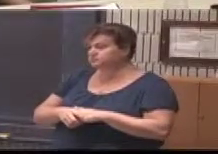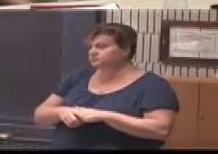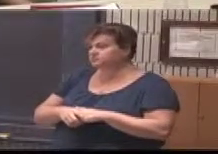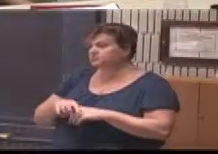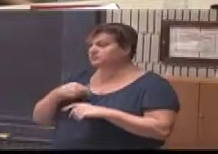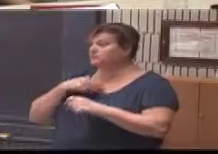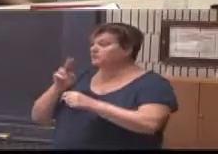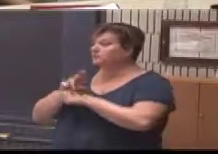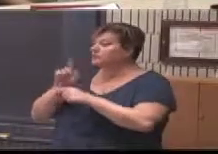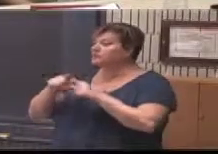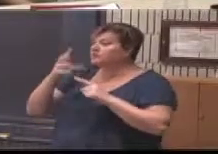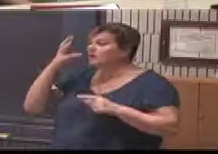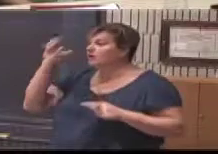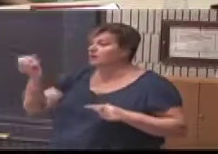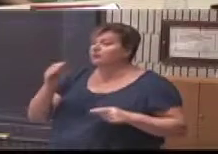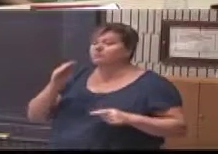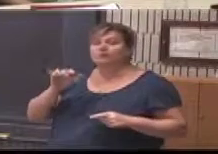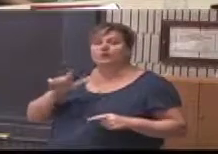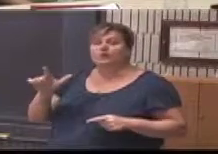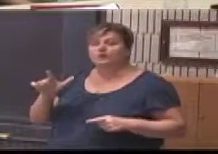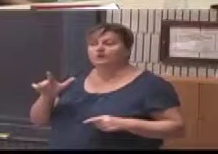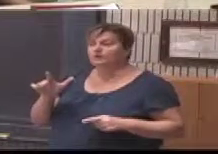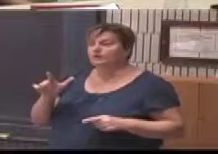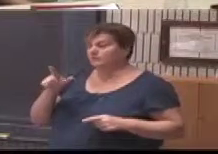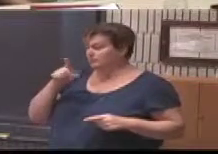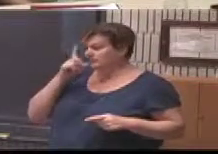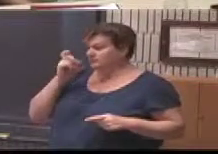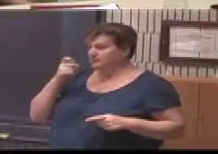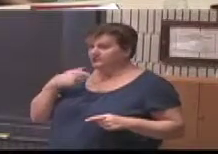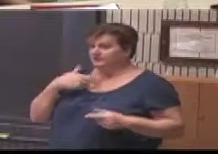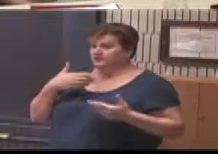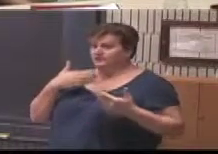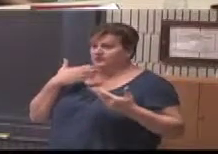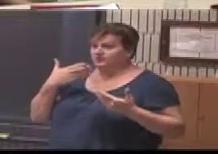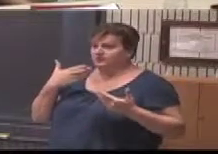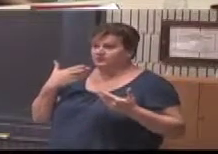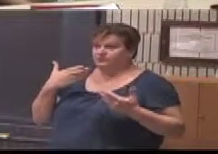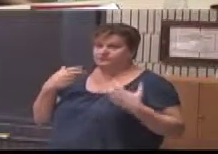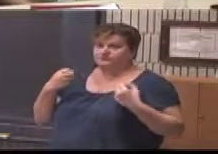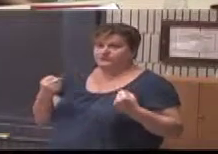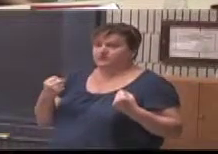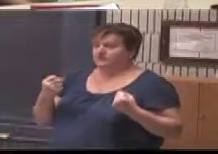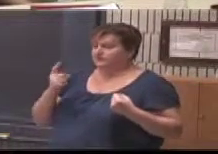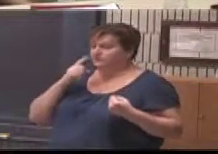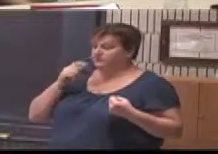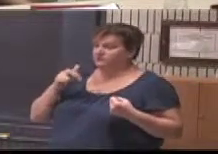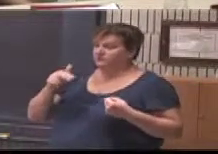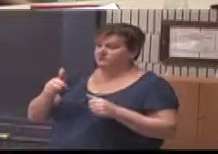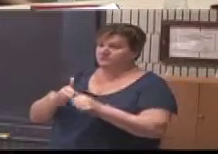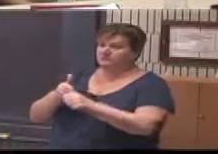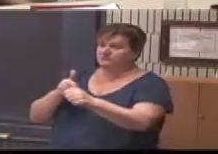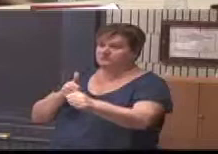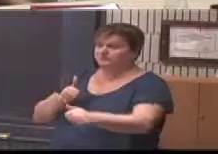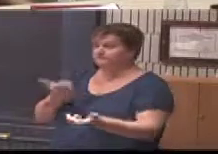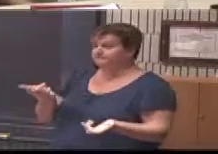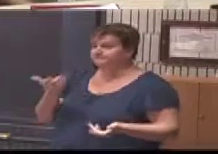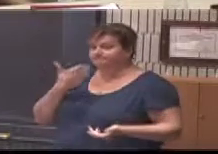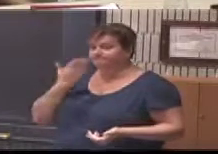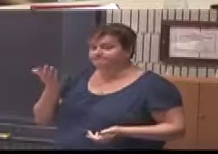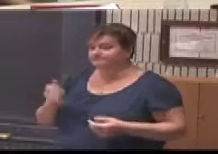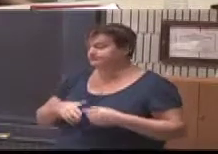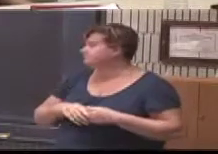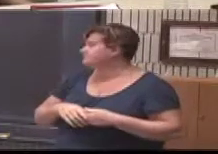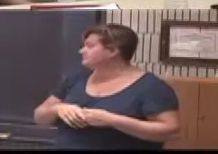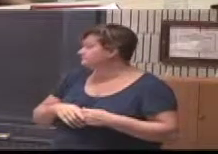them when I'm out, like at the mall, because I don't have any strength to last a long period of time. But at some point, I'll be